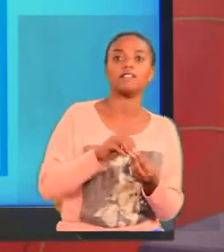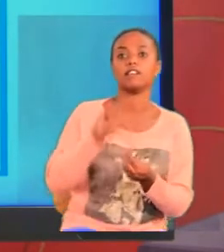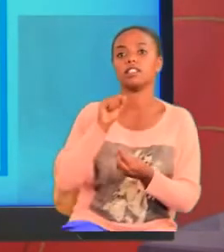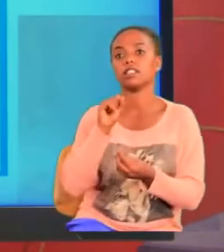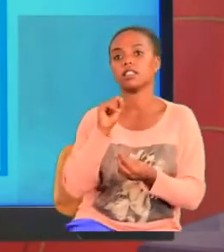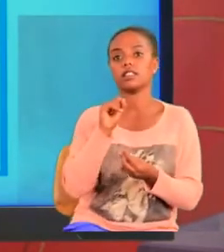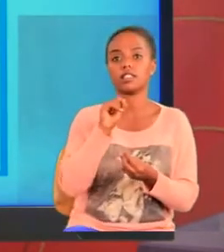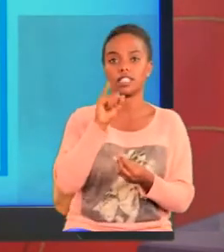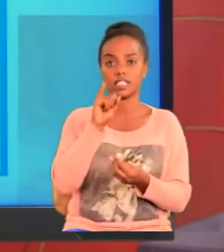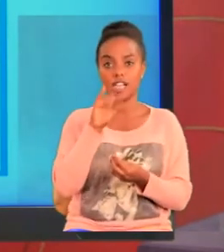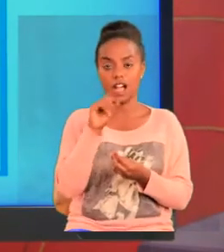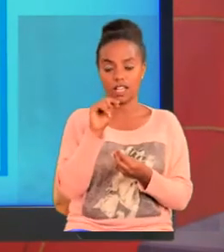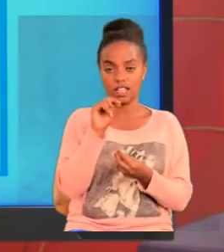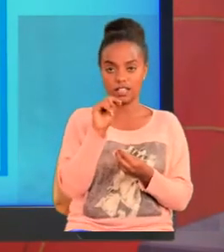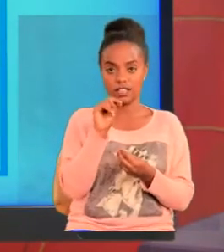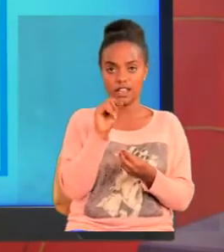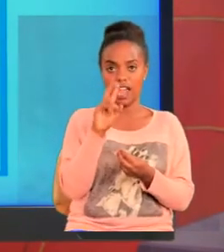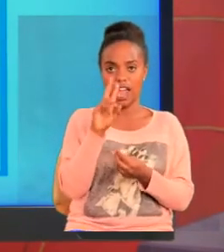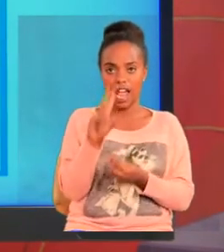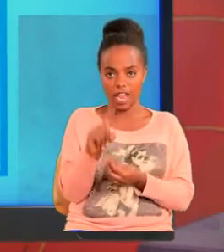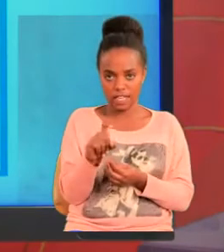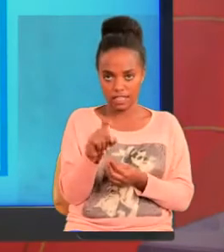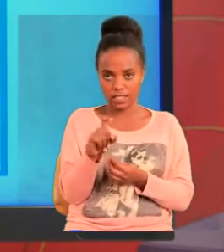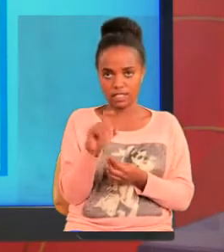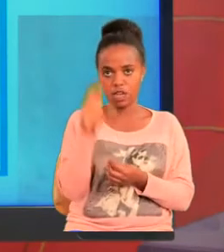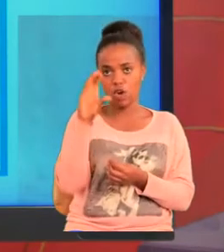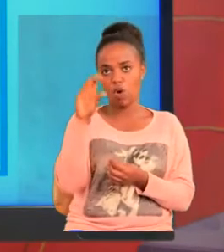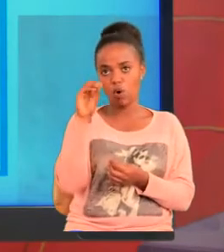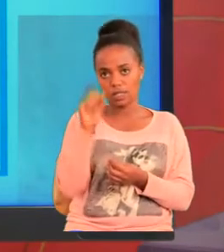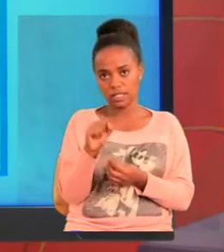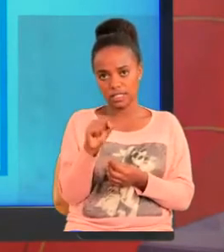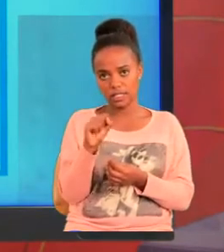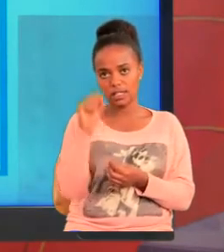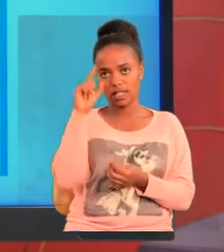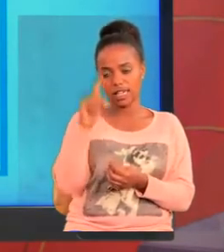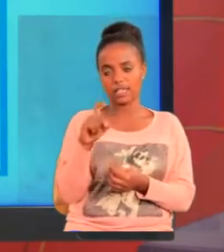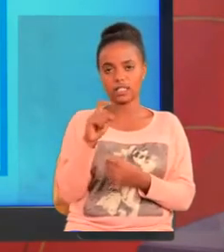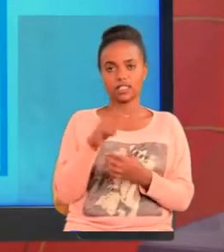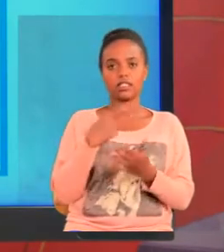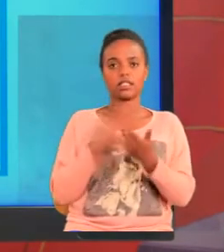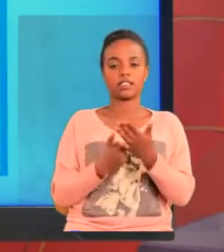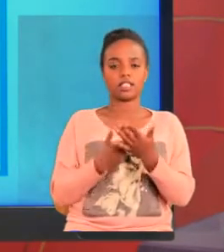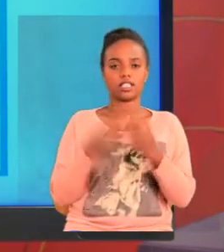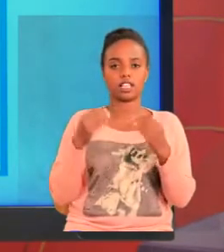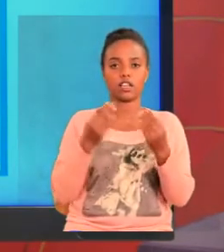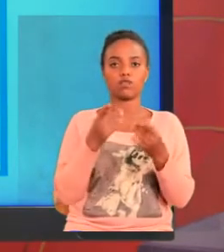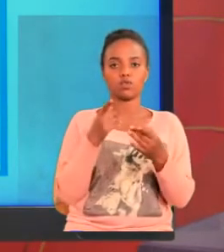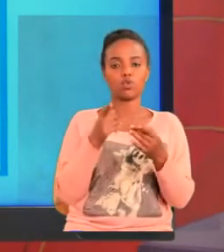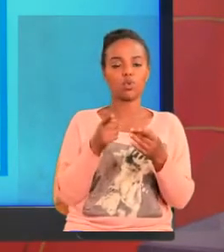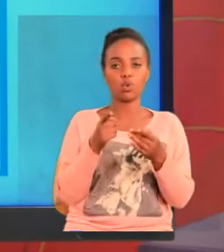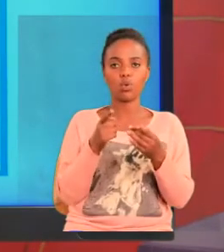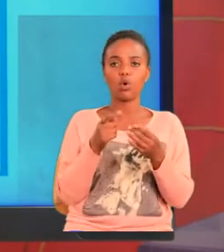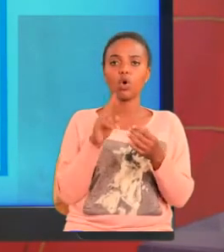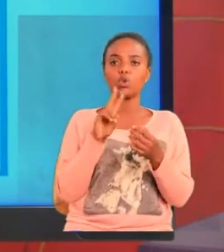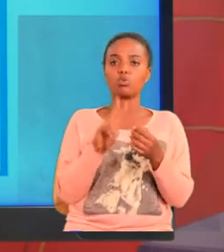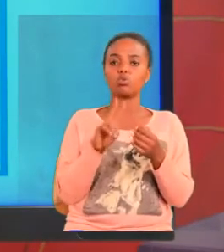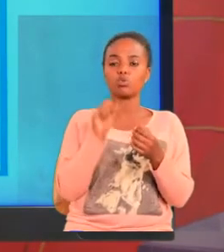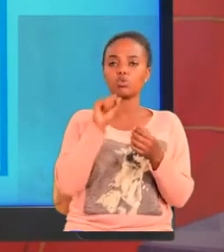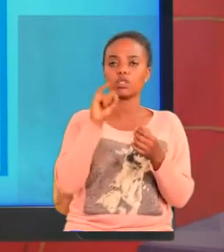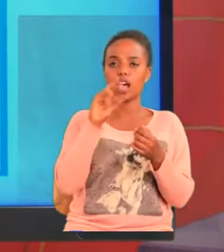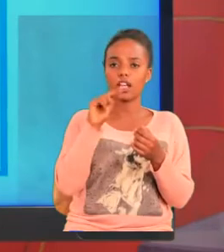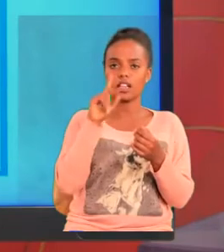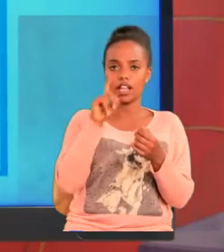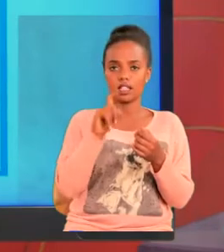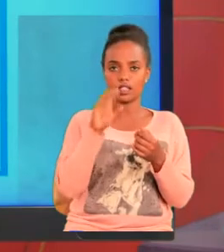sin x cos x, sin x cos x. So this gives you 2 sin x cos